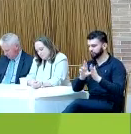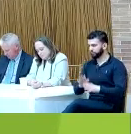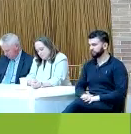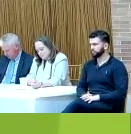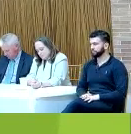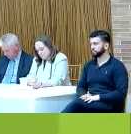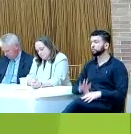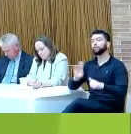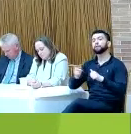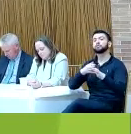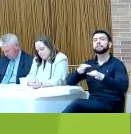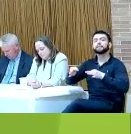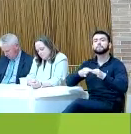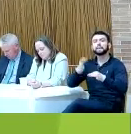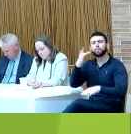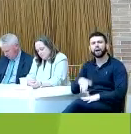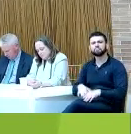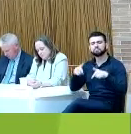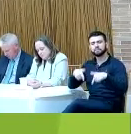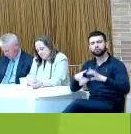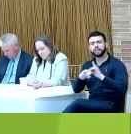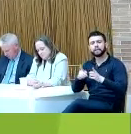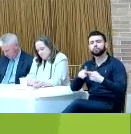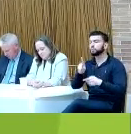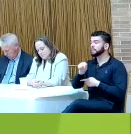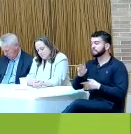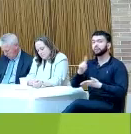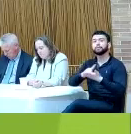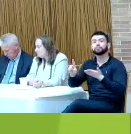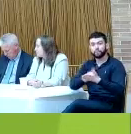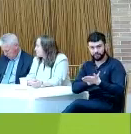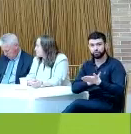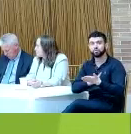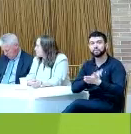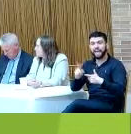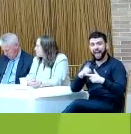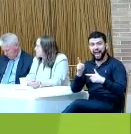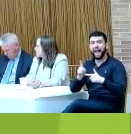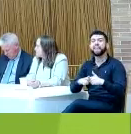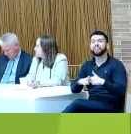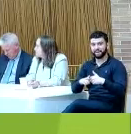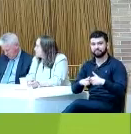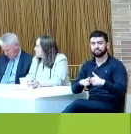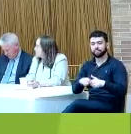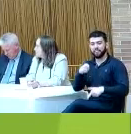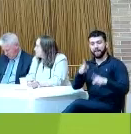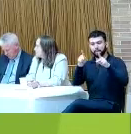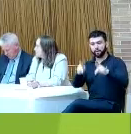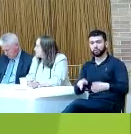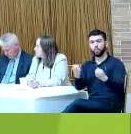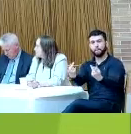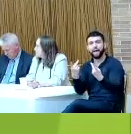so because of disability discrimination then the complainant went back to her own review replied to her own